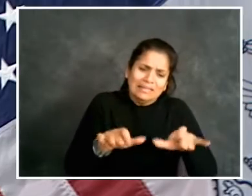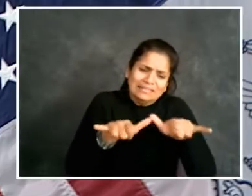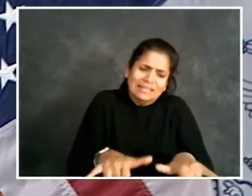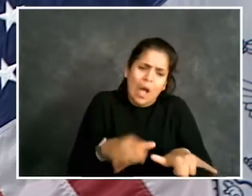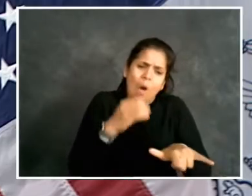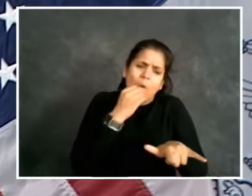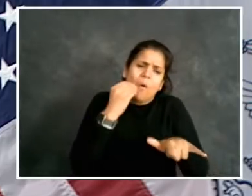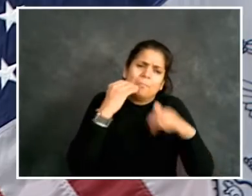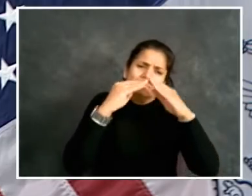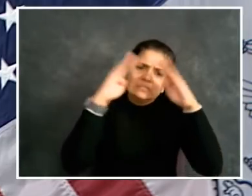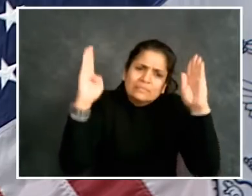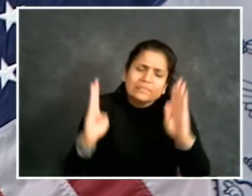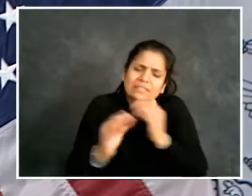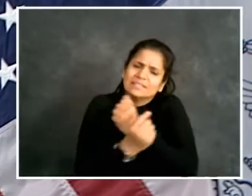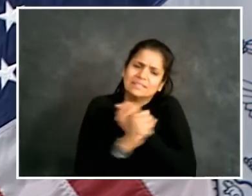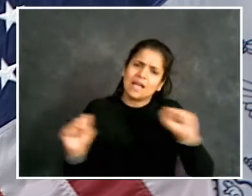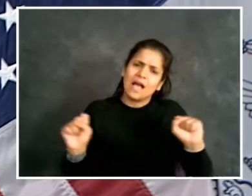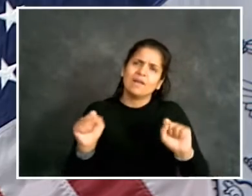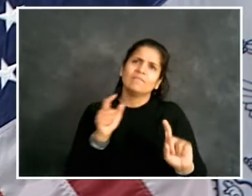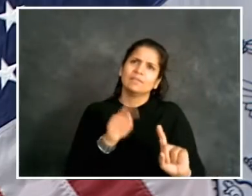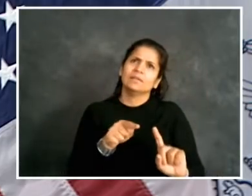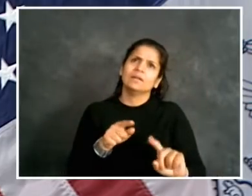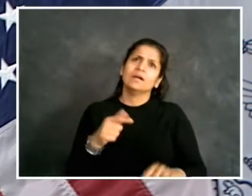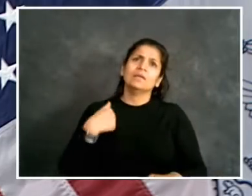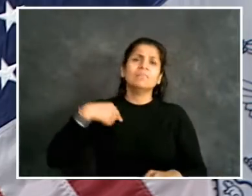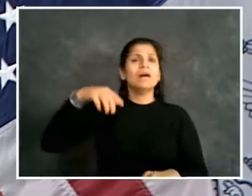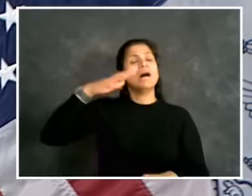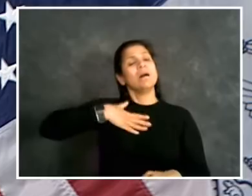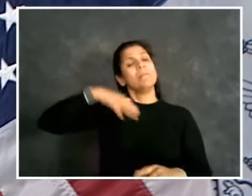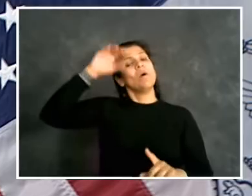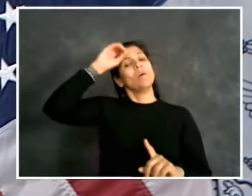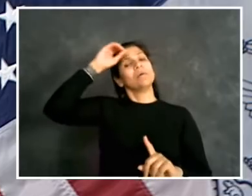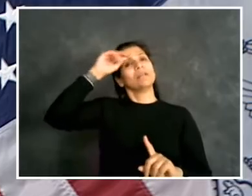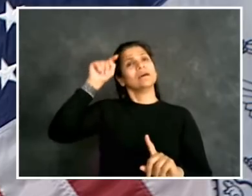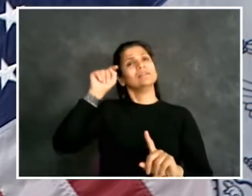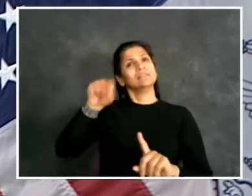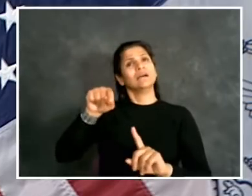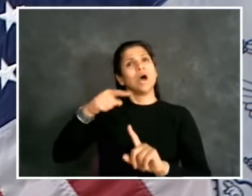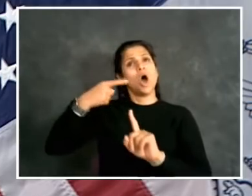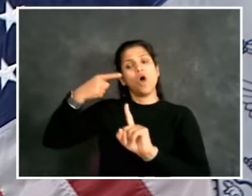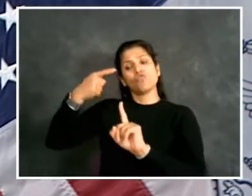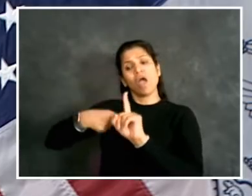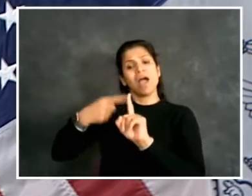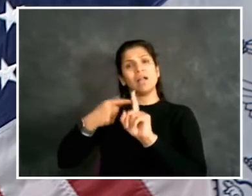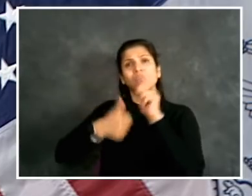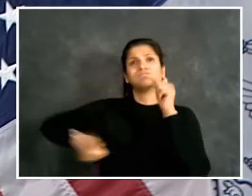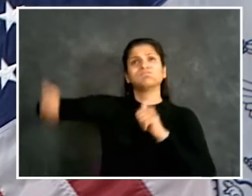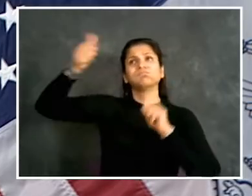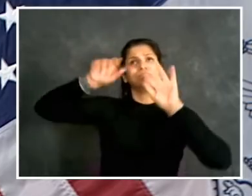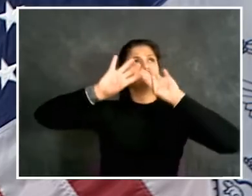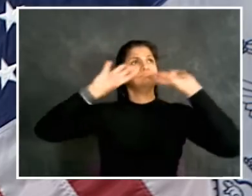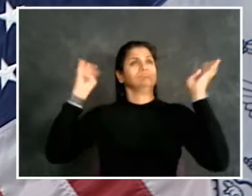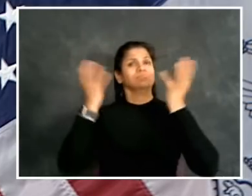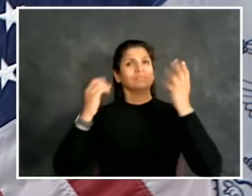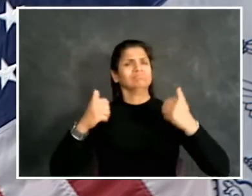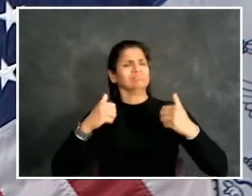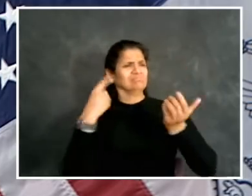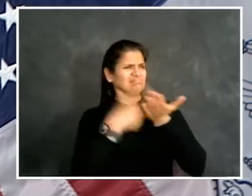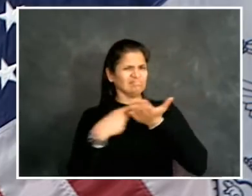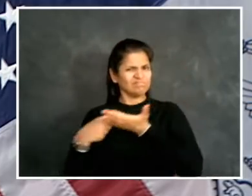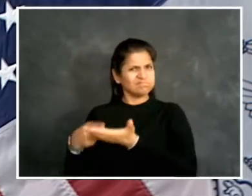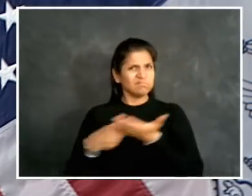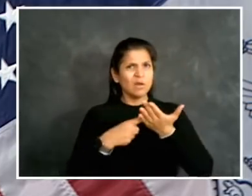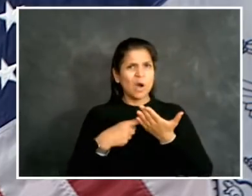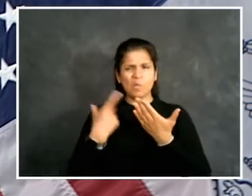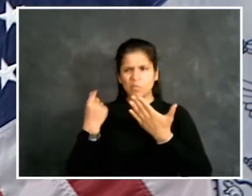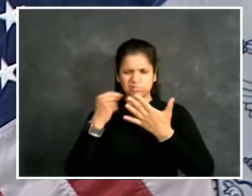think the Rent Guidelines Board should consider all the facts. If there's other proposals on the table, they should look at them, but I